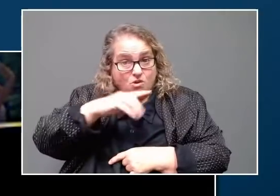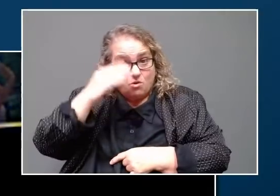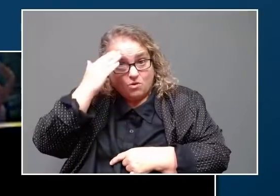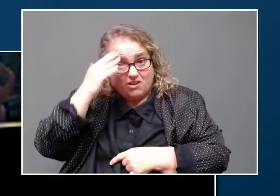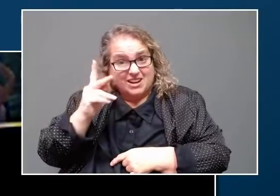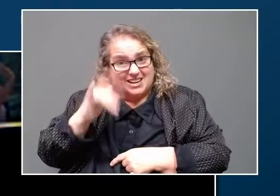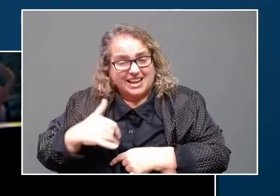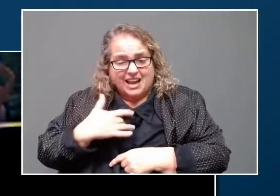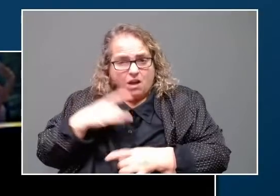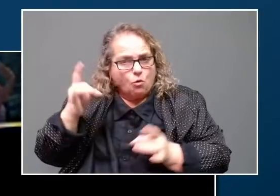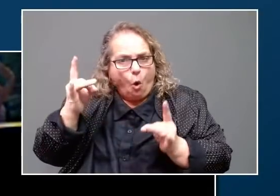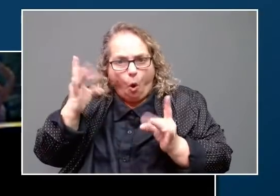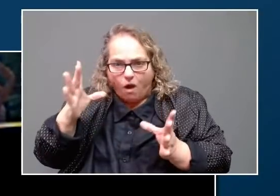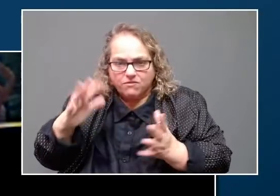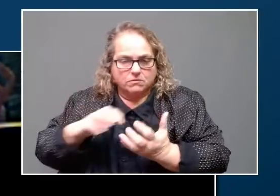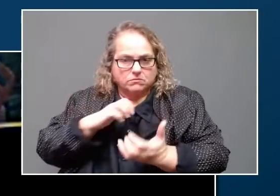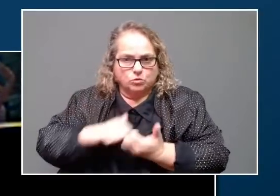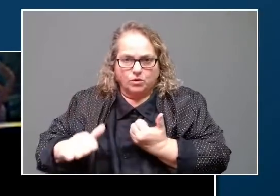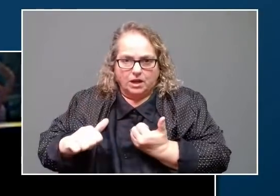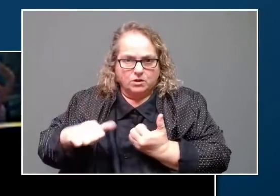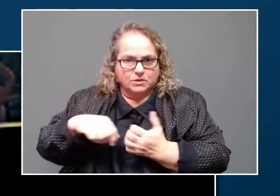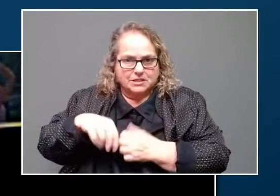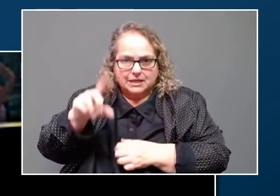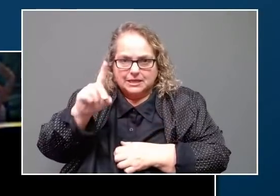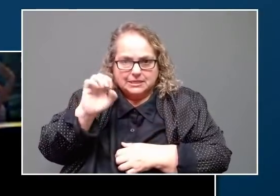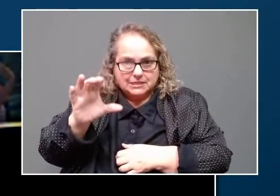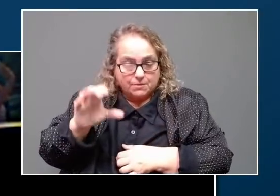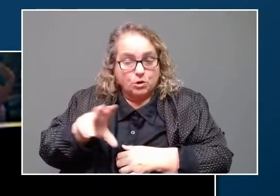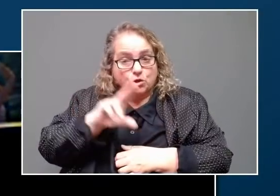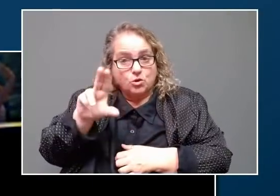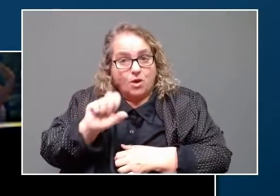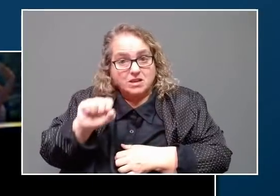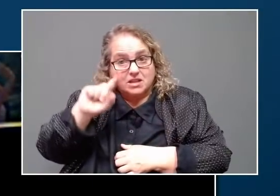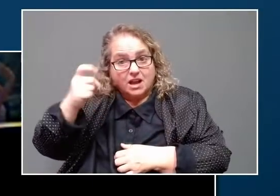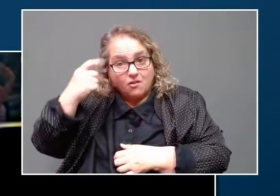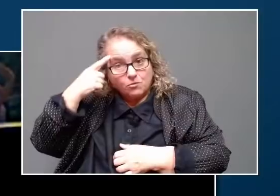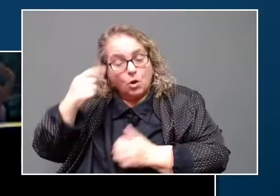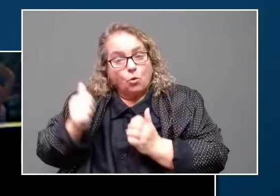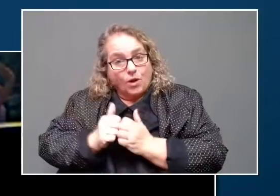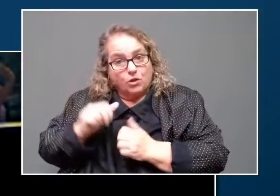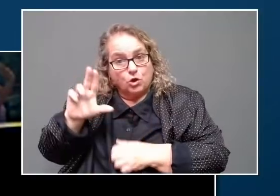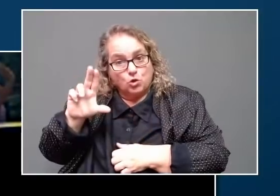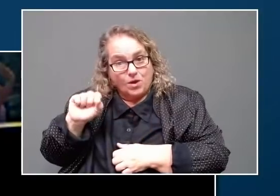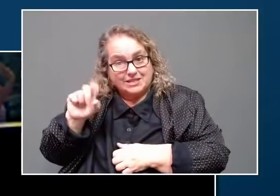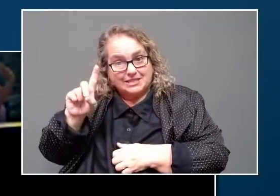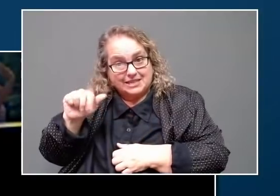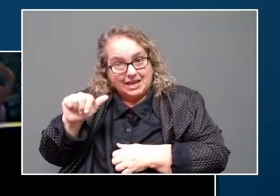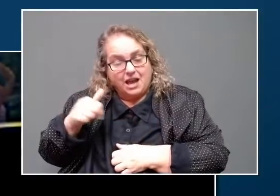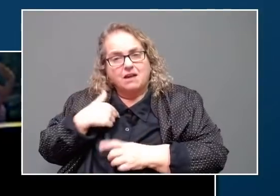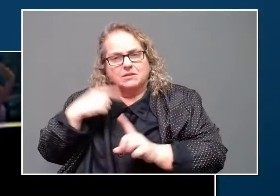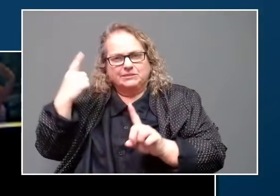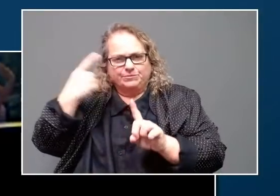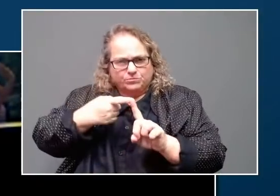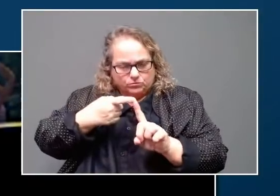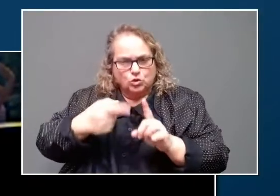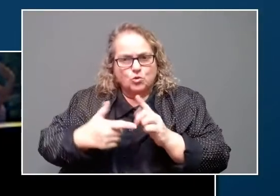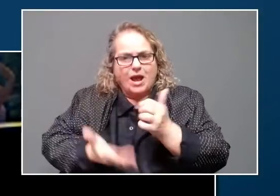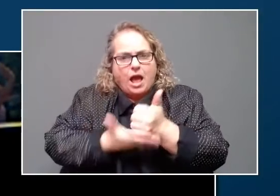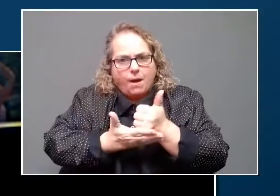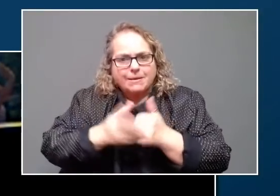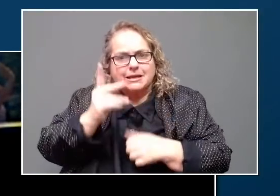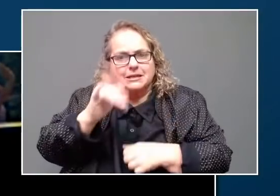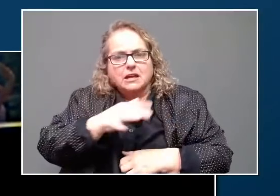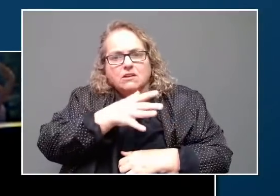devastating tornadoes in December. The U.S. government, through the USDA, has programs targeted to help Kentucky farmers, which are a